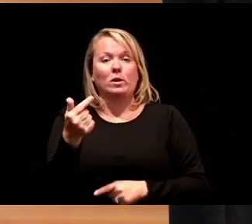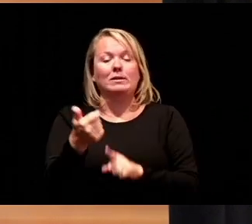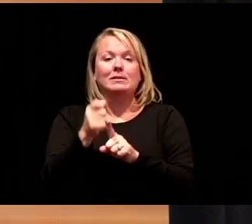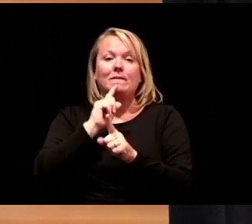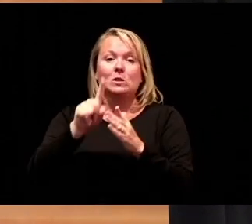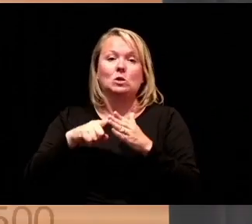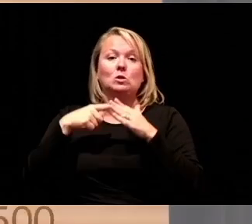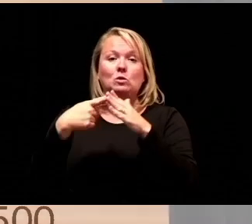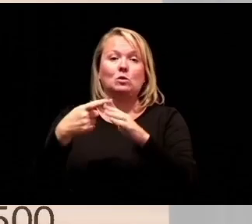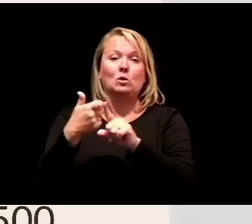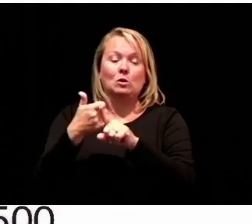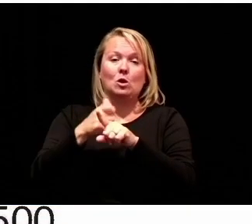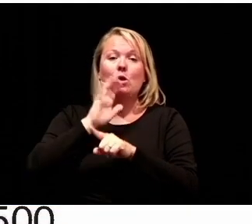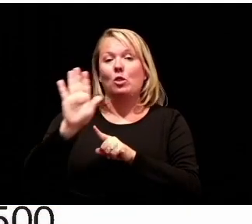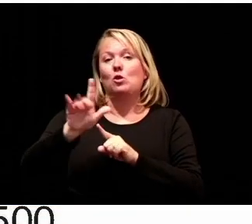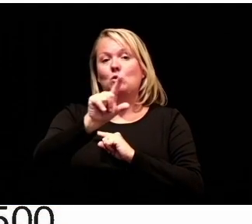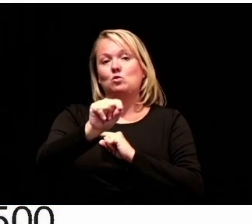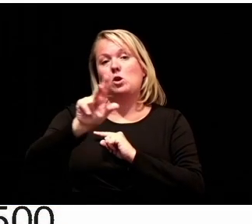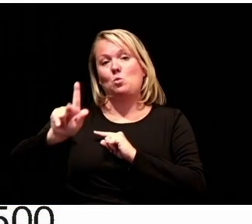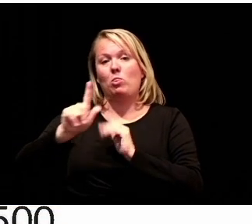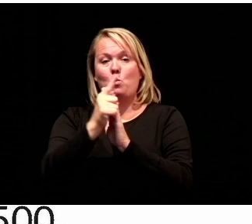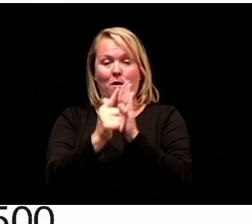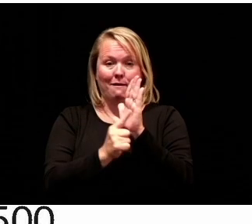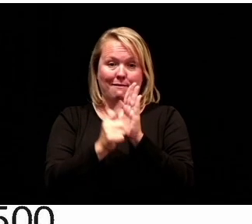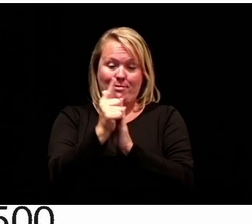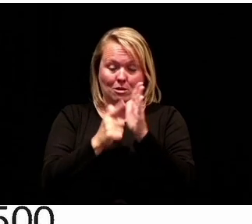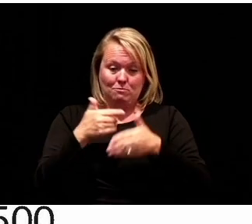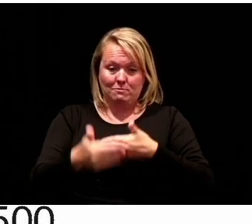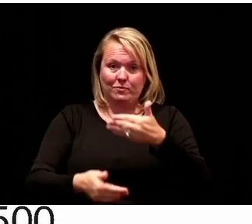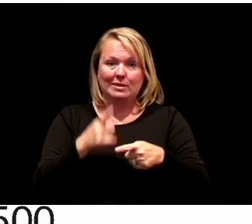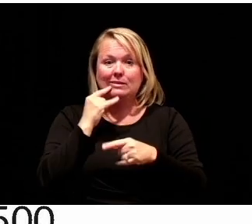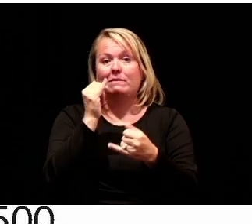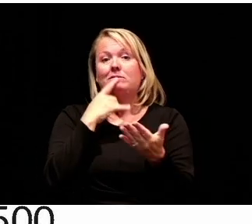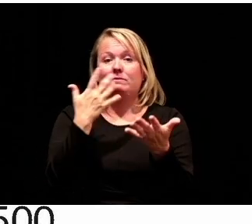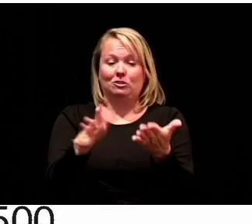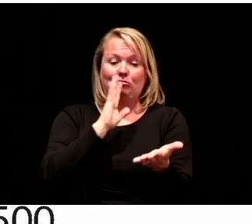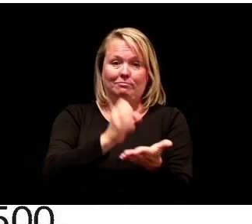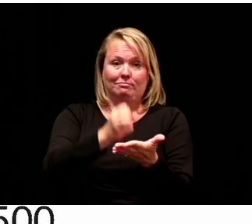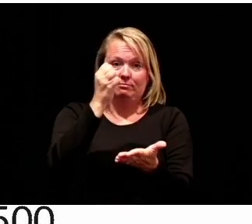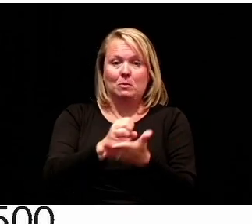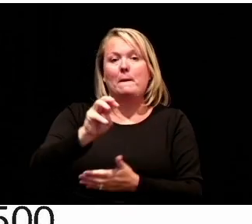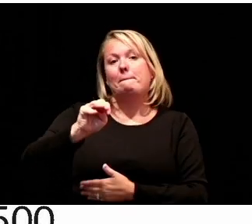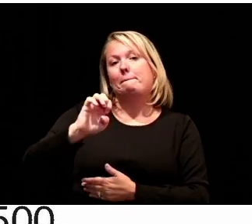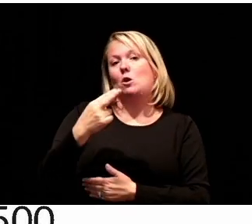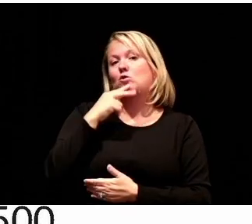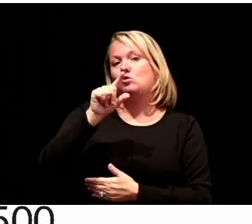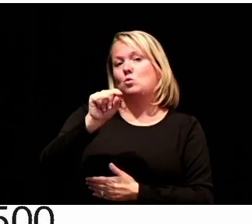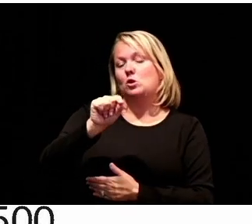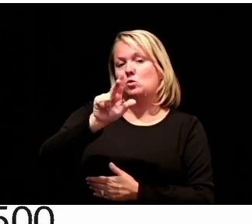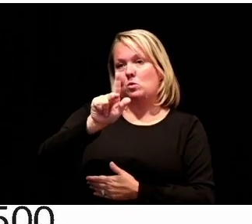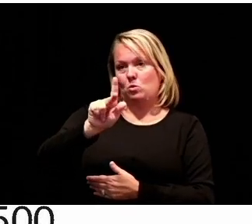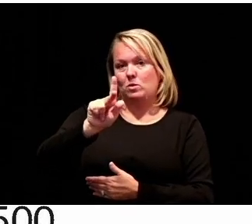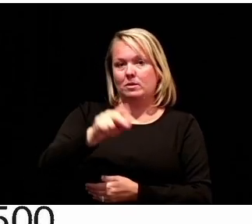in Inclusive Communities, Justice Kennedy, writing for the majority, approved disparate impact theory of liability under the Fair Housing Act. HUD on October